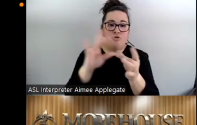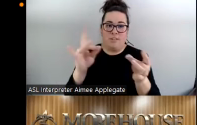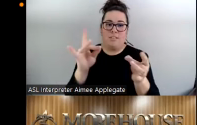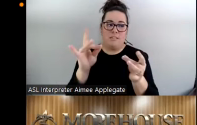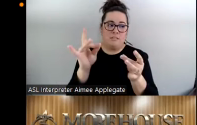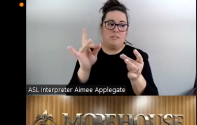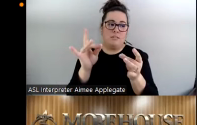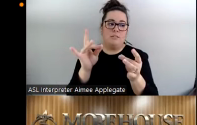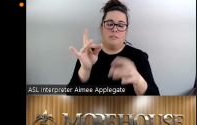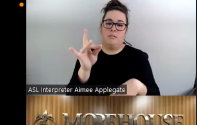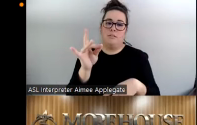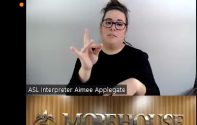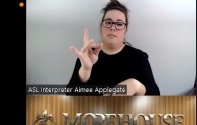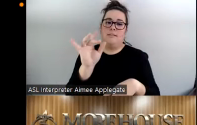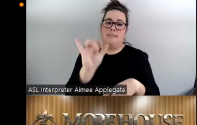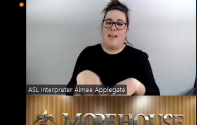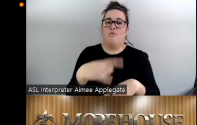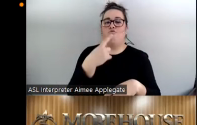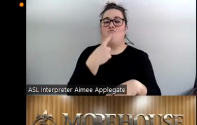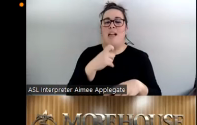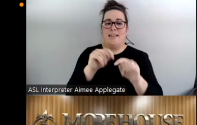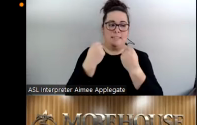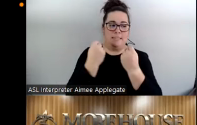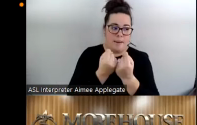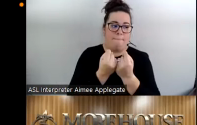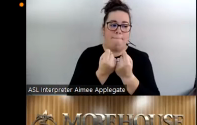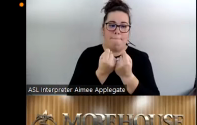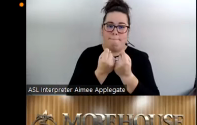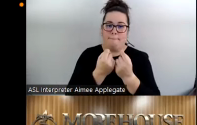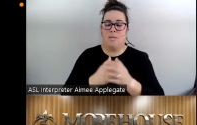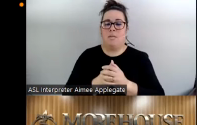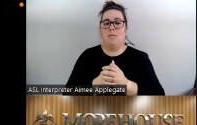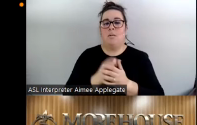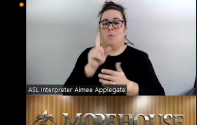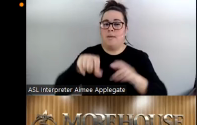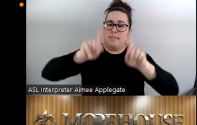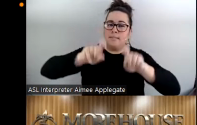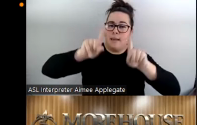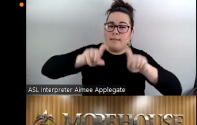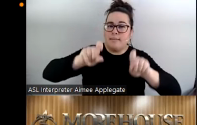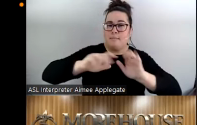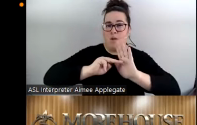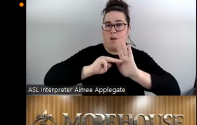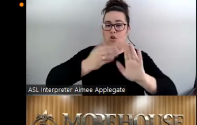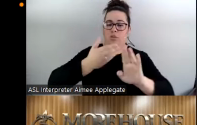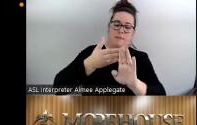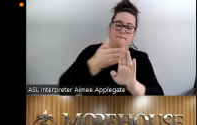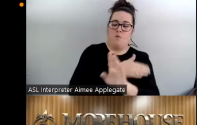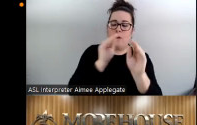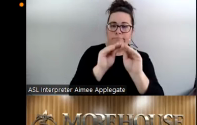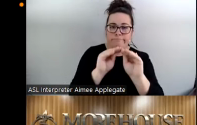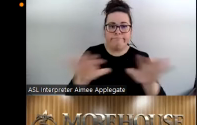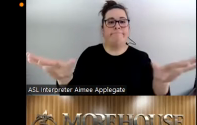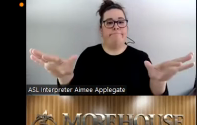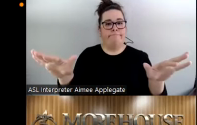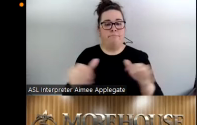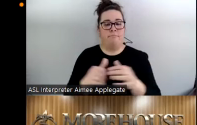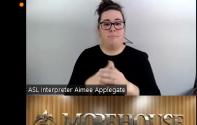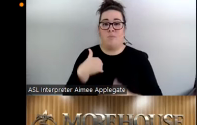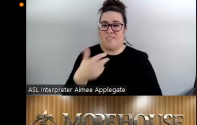red teaming, right? This idea of we need to continually be testing and validating these models before we put them out in the real world. And here we have kind of three just really quick